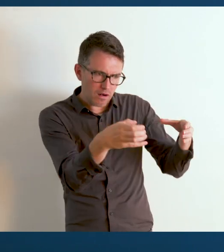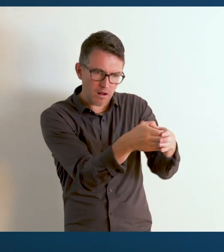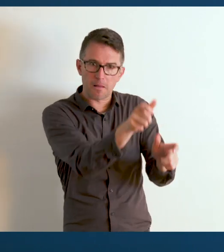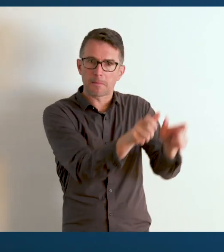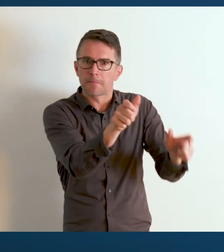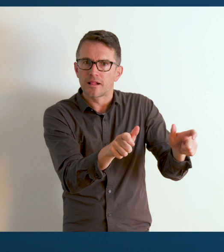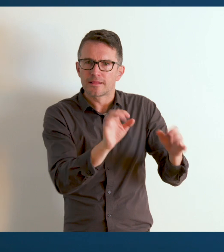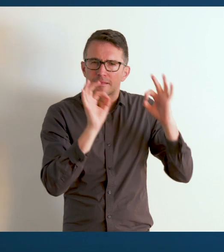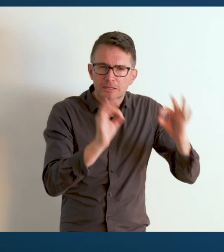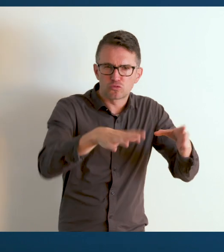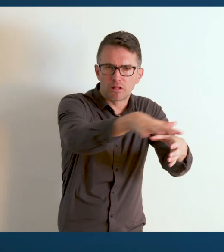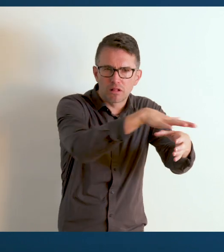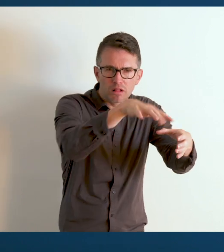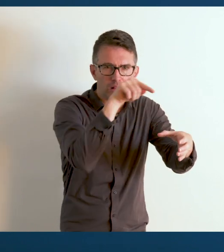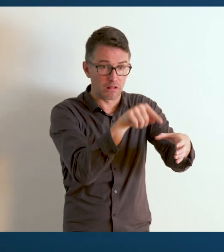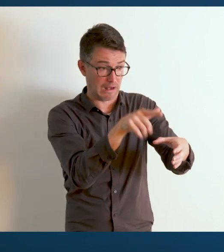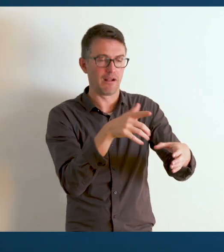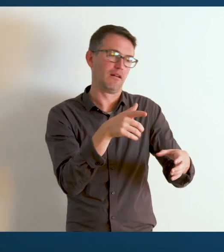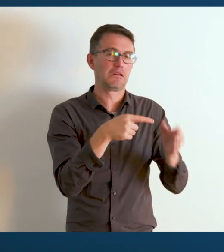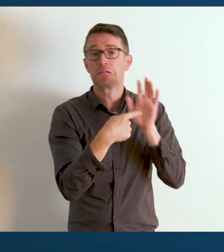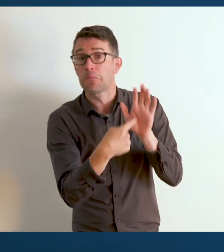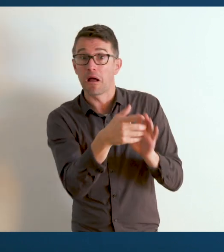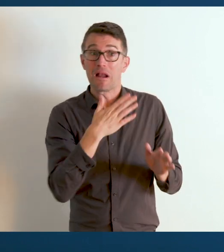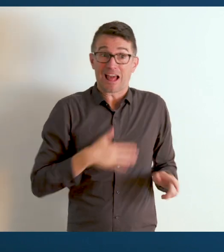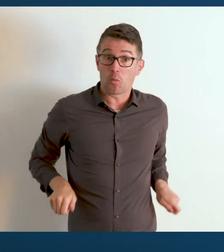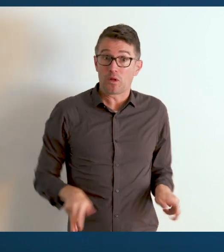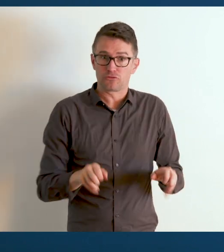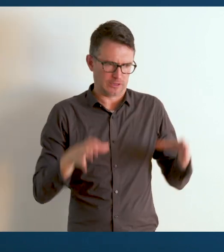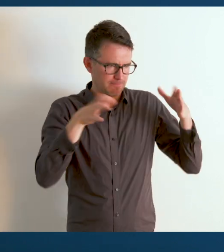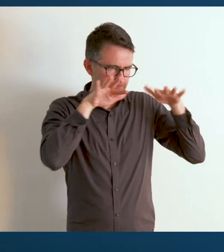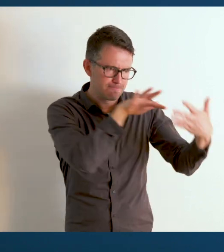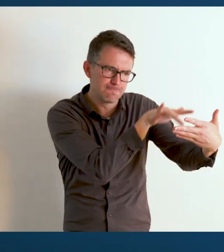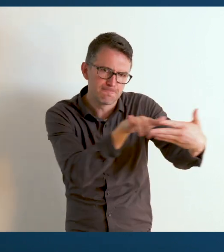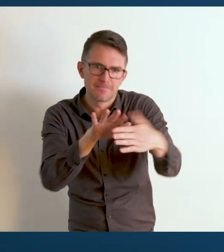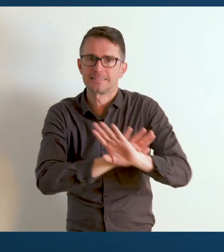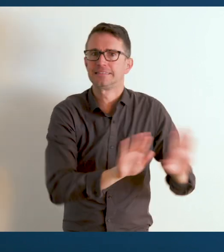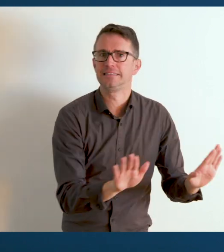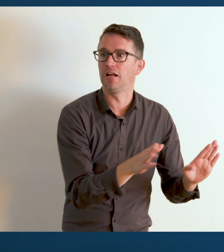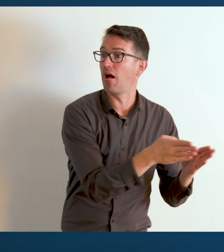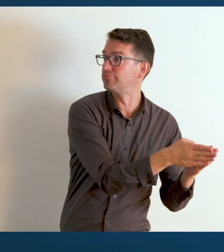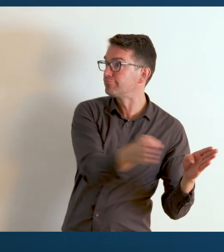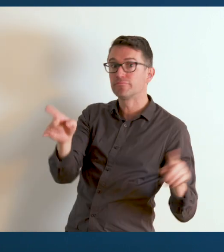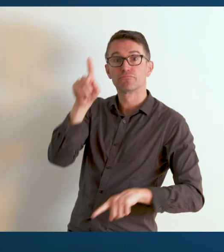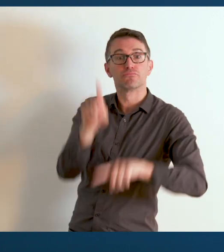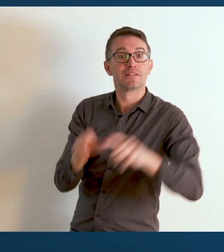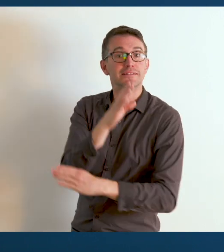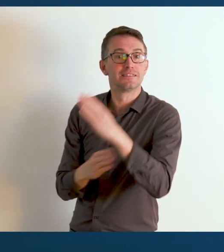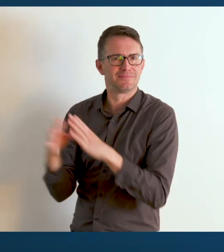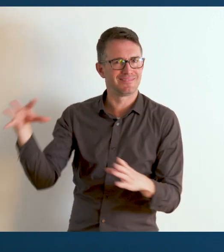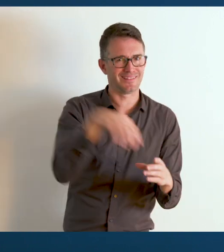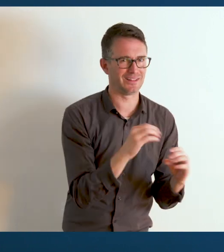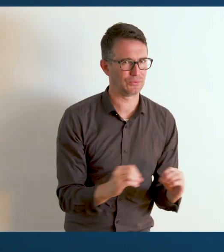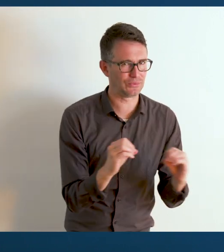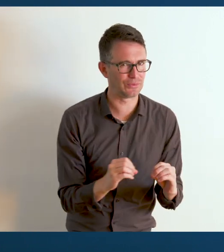population of people who need wheelchairs, for example. Will only include those individuals. And you can